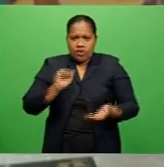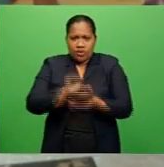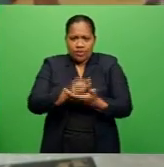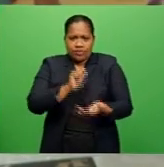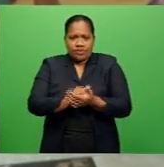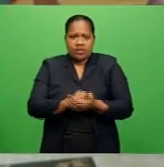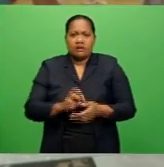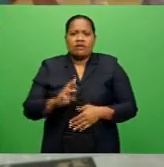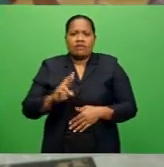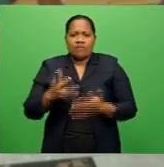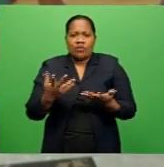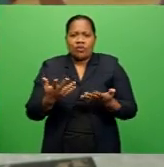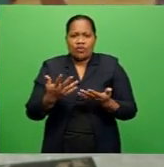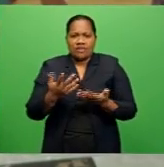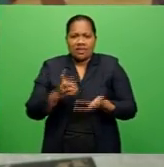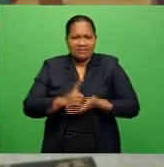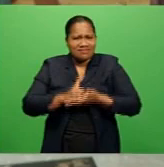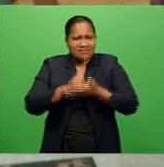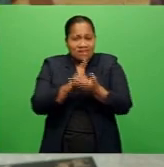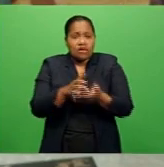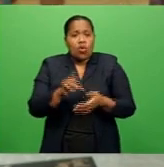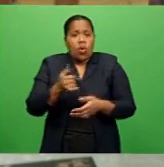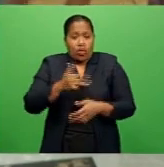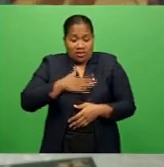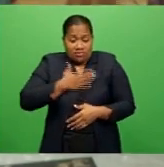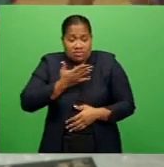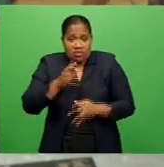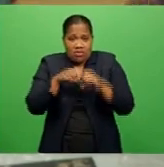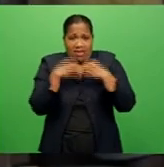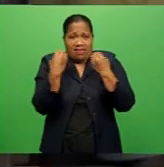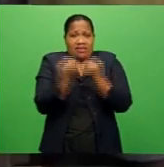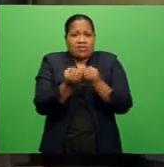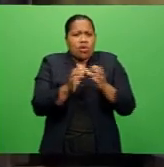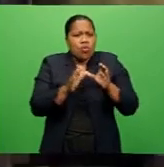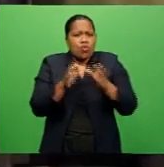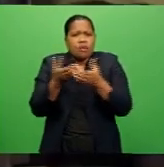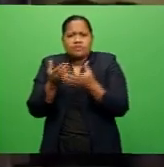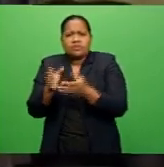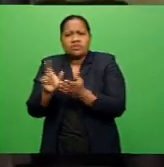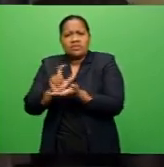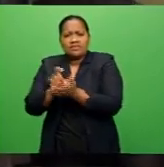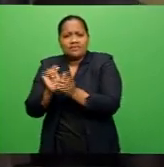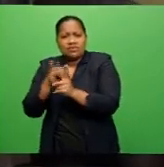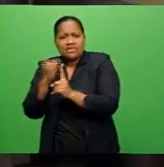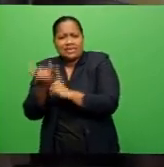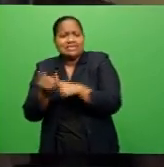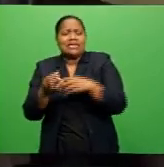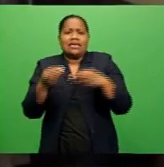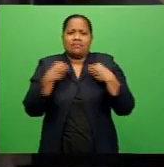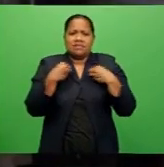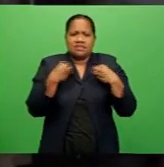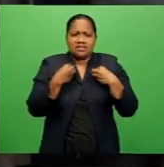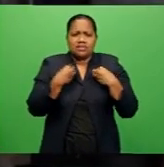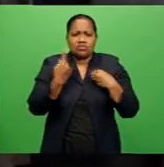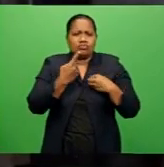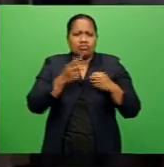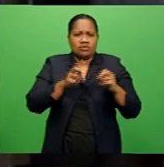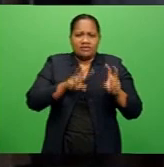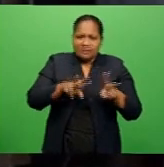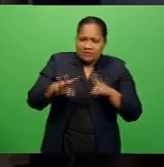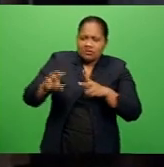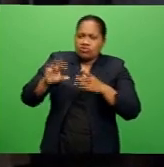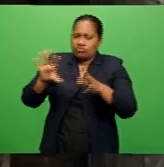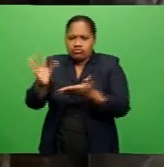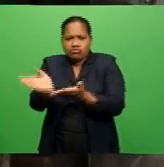being exploited. All interested organizations, groups, civil society and businesses seeking to collect TC